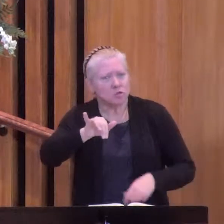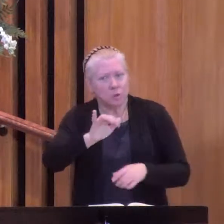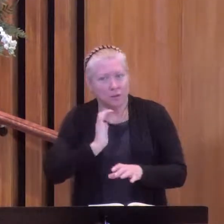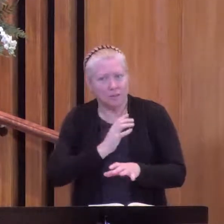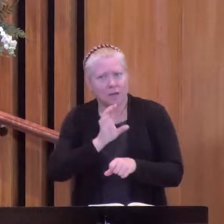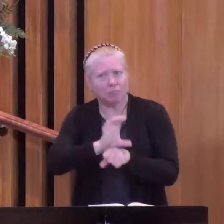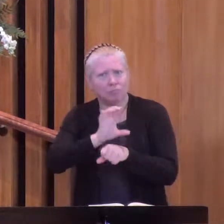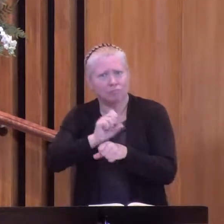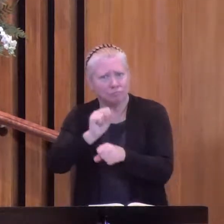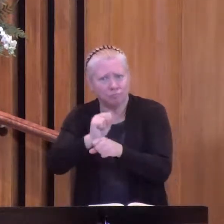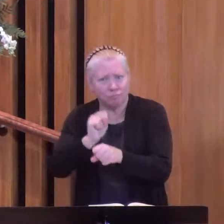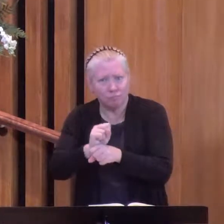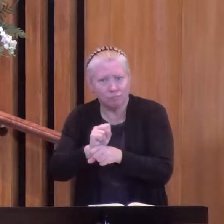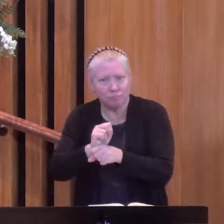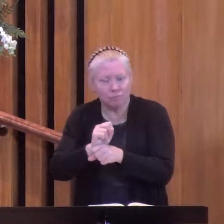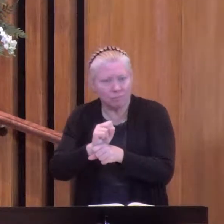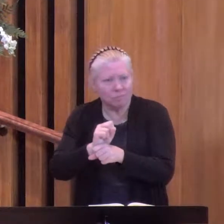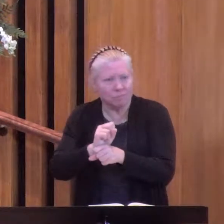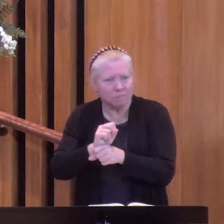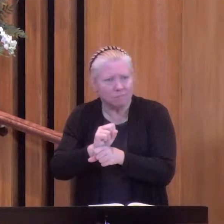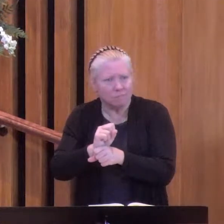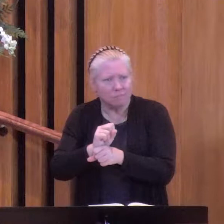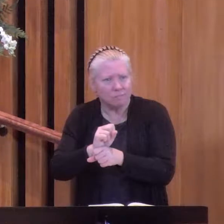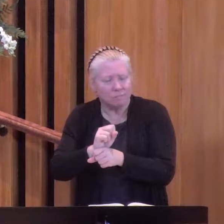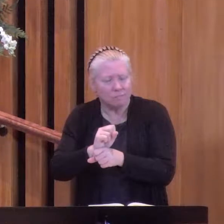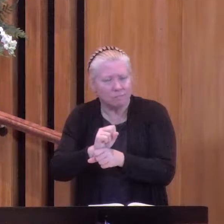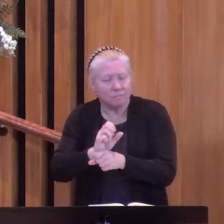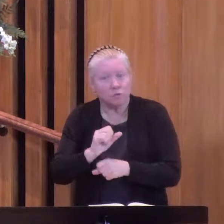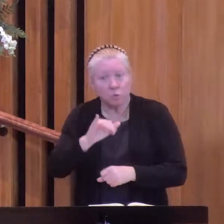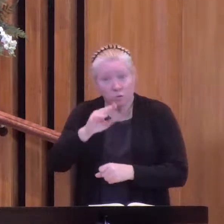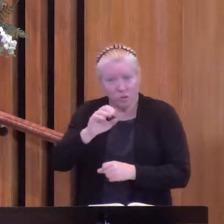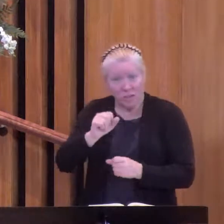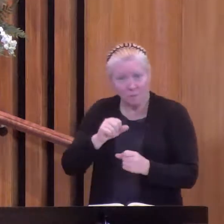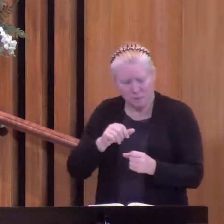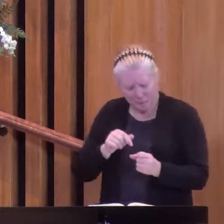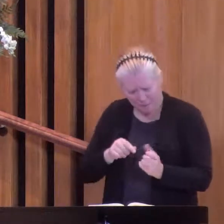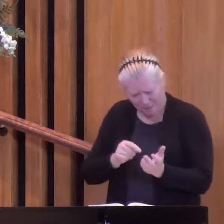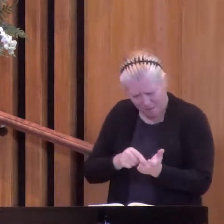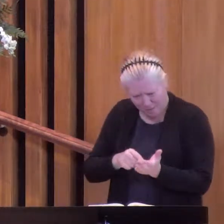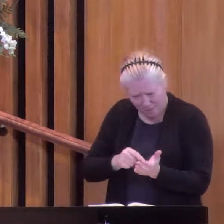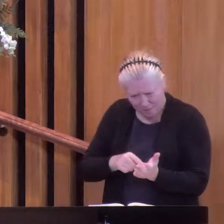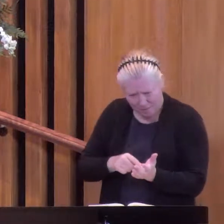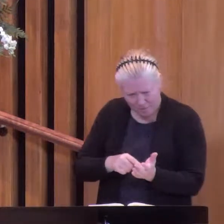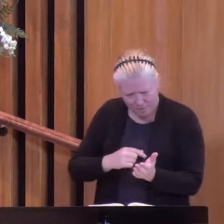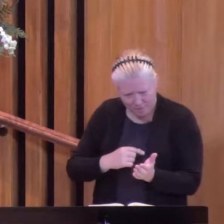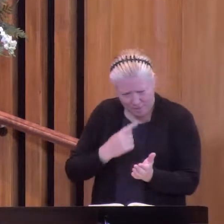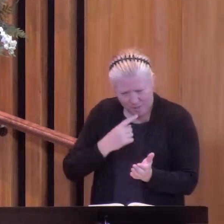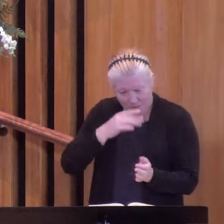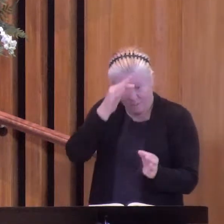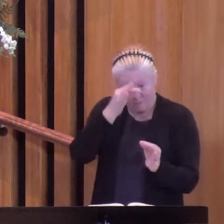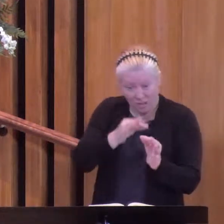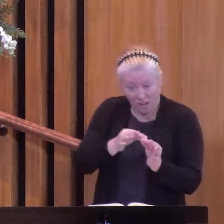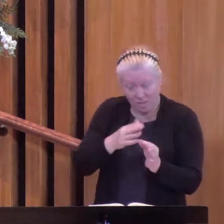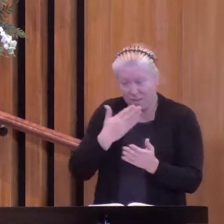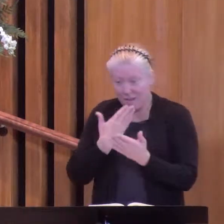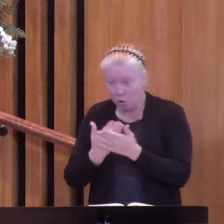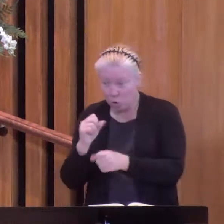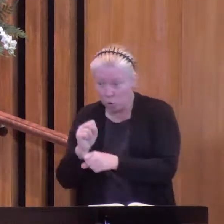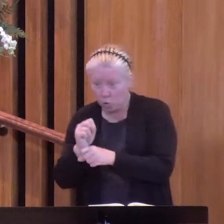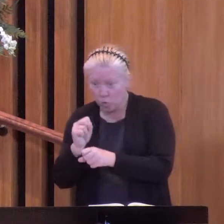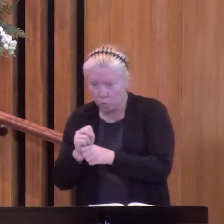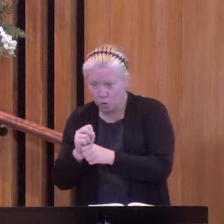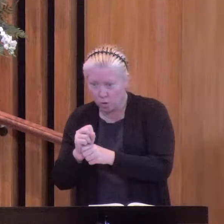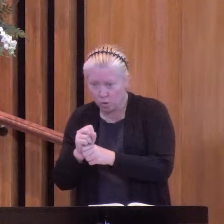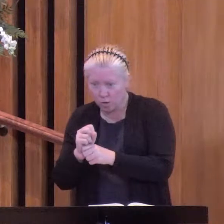return to that idea that James gives us about faith and good works, we must